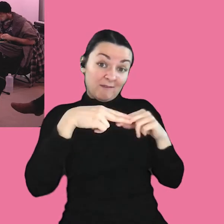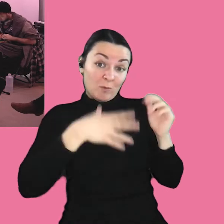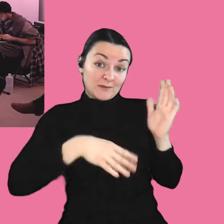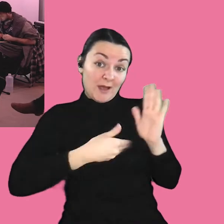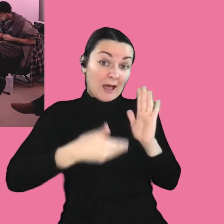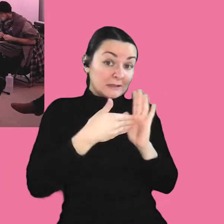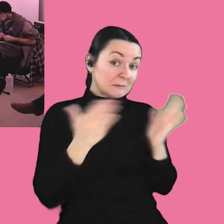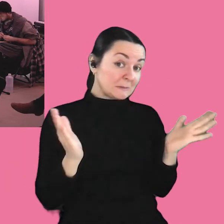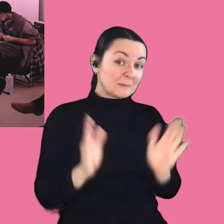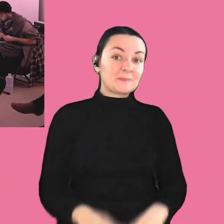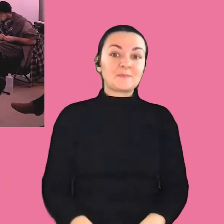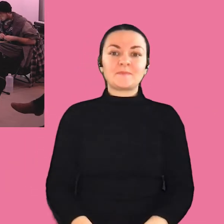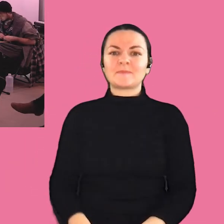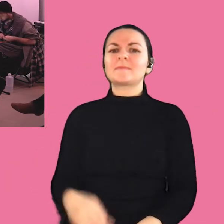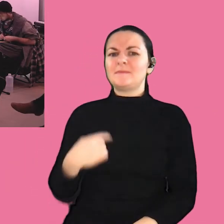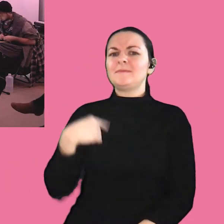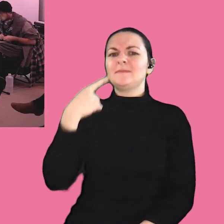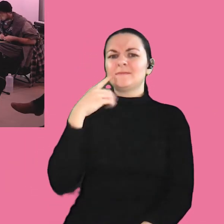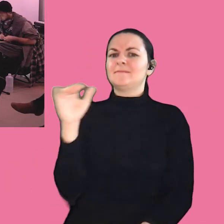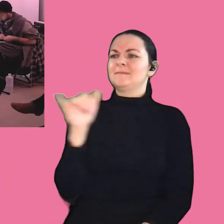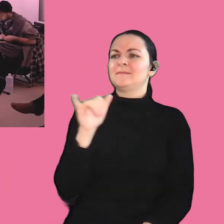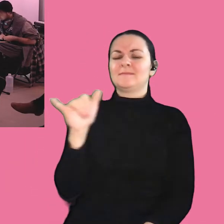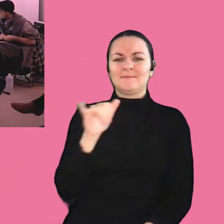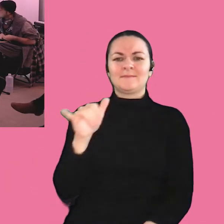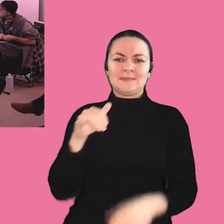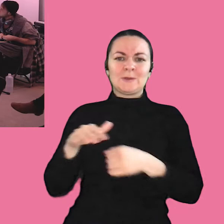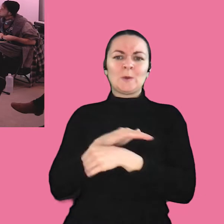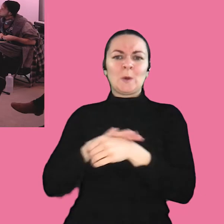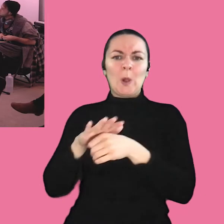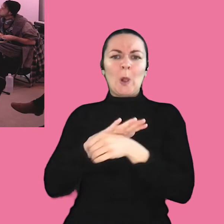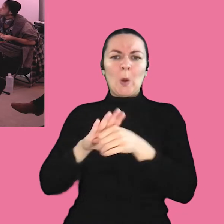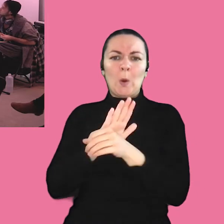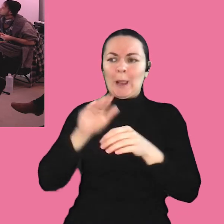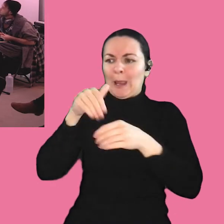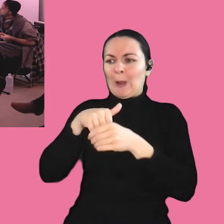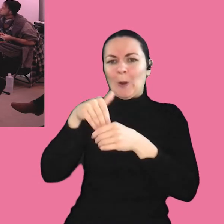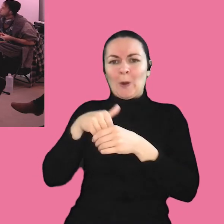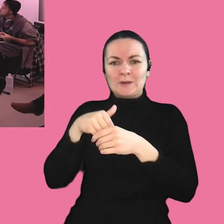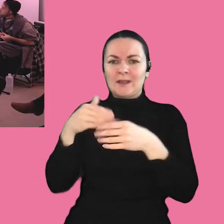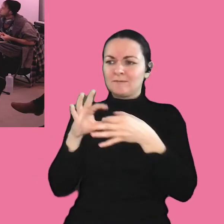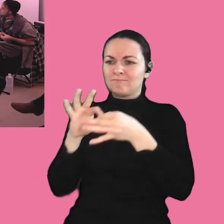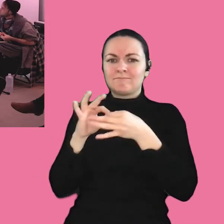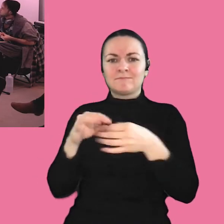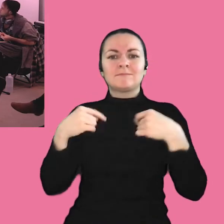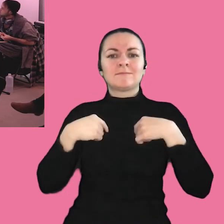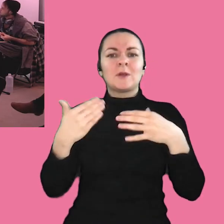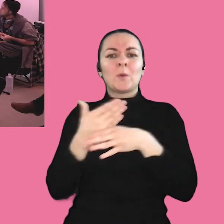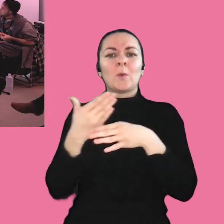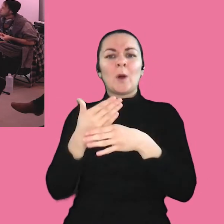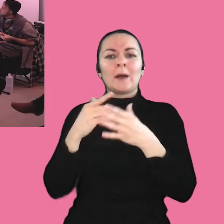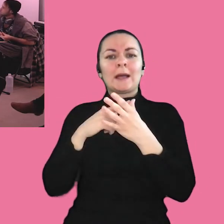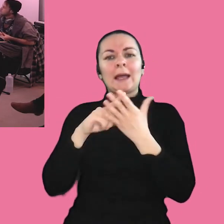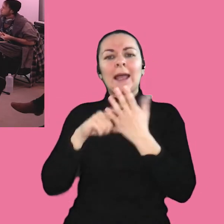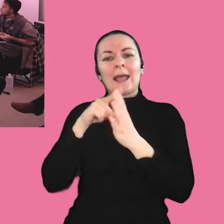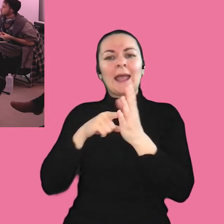caring, community-led kind of science fiction that can inspire the next generation as well, and creating new